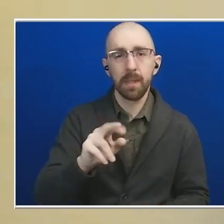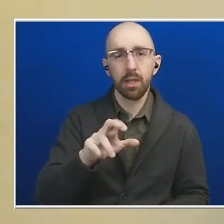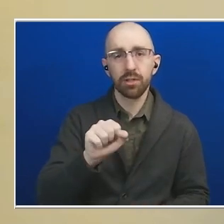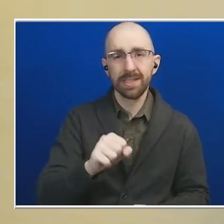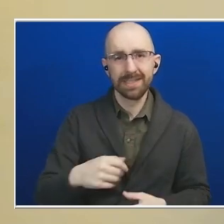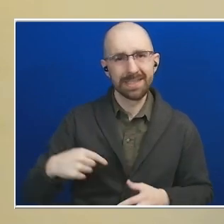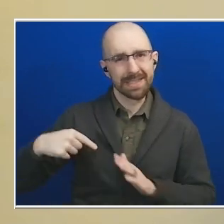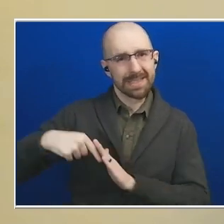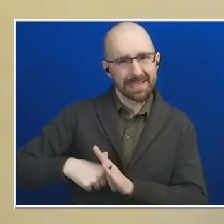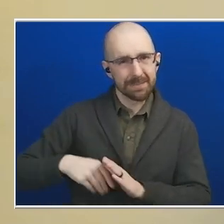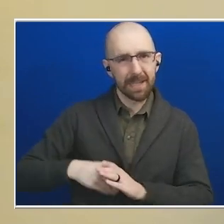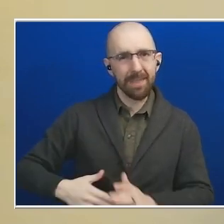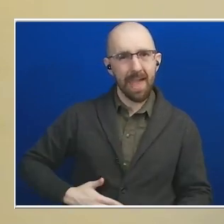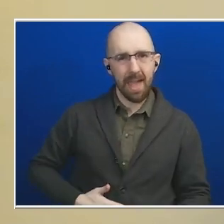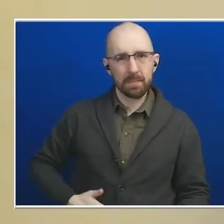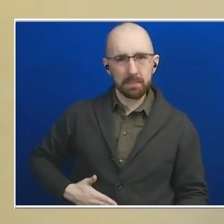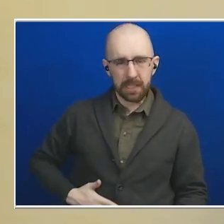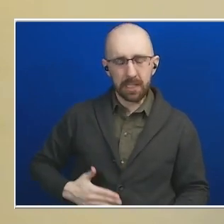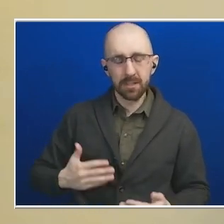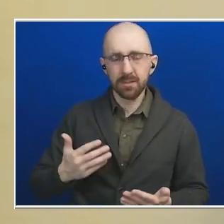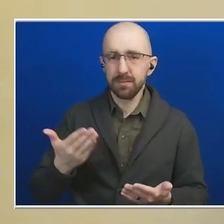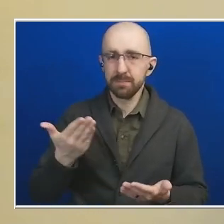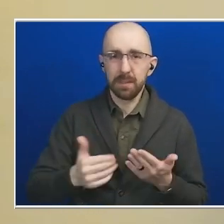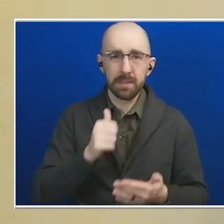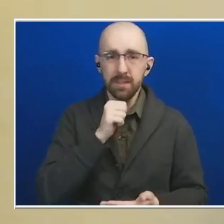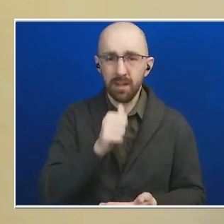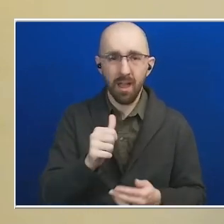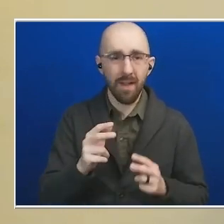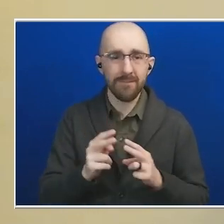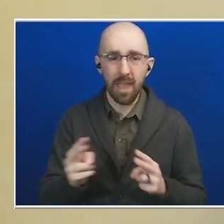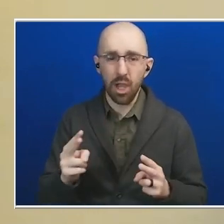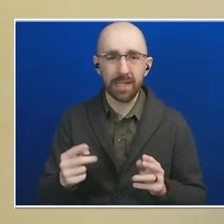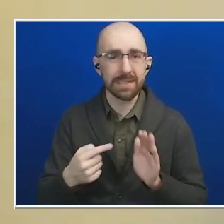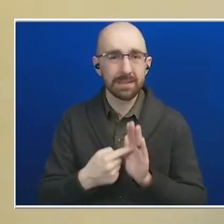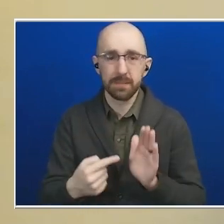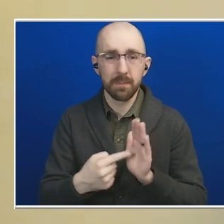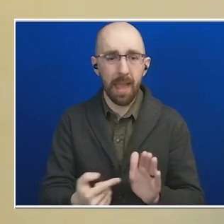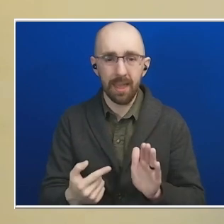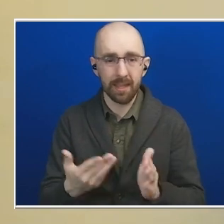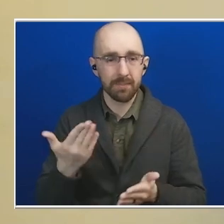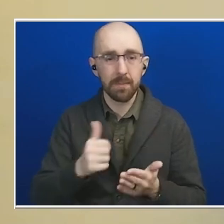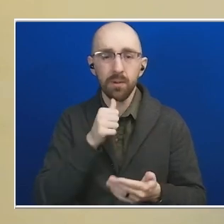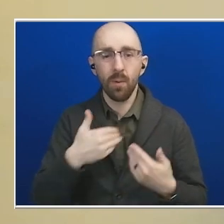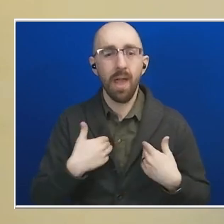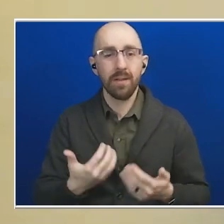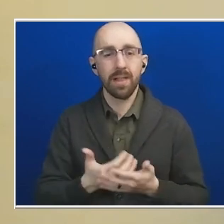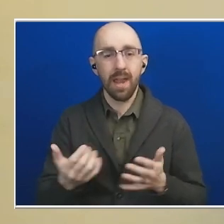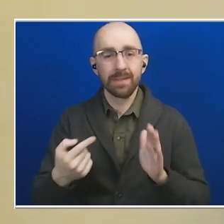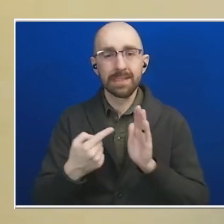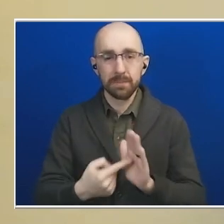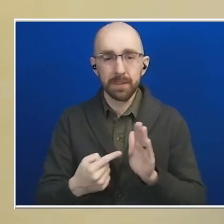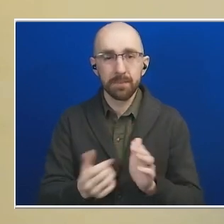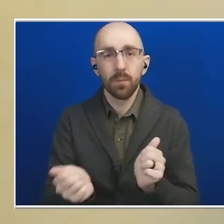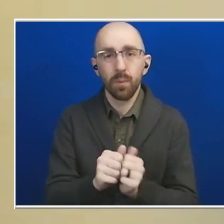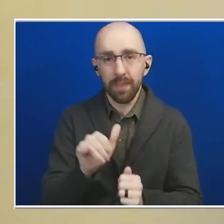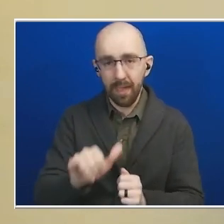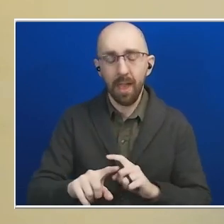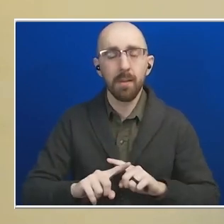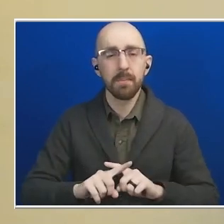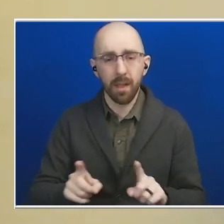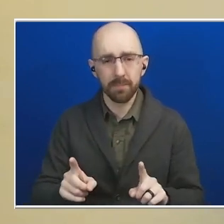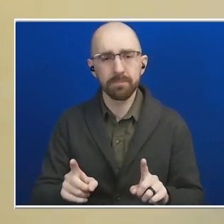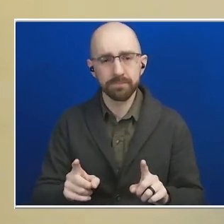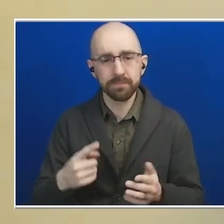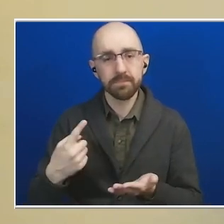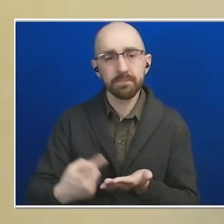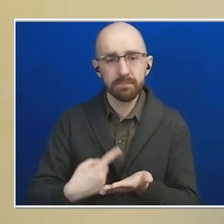the abdomen and may not be very symptomatic. You won't have a lot of symptoms with it, but